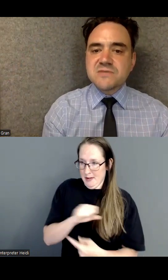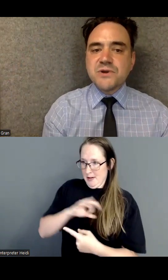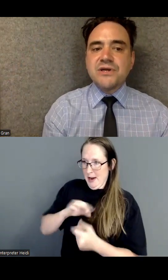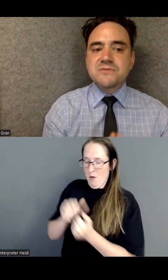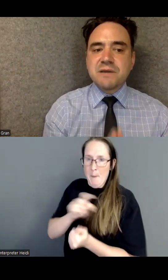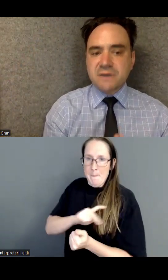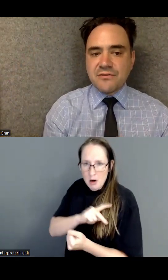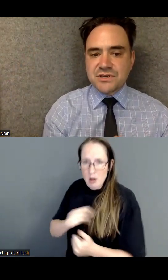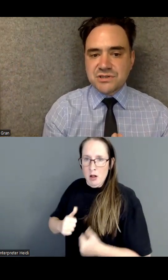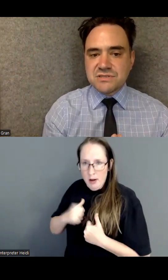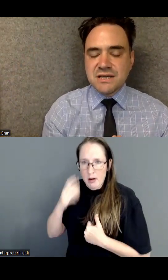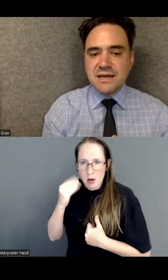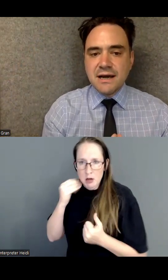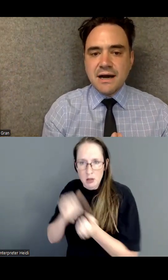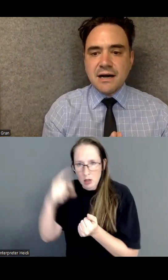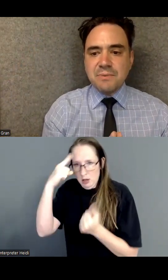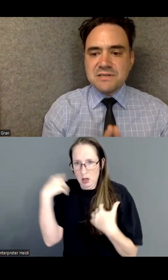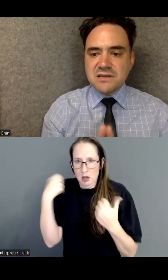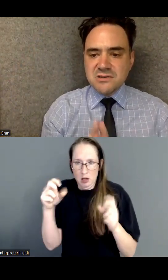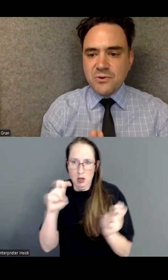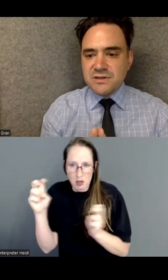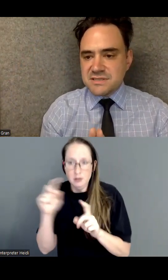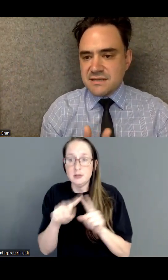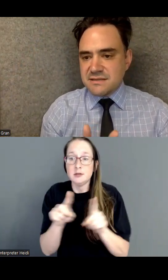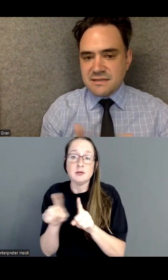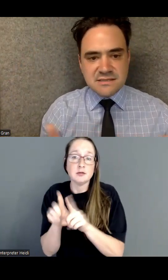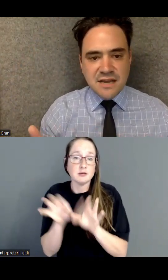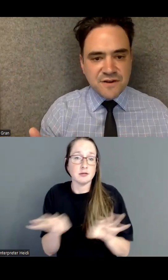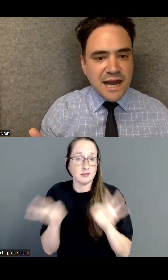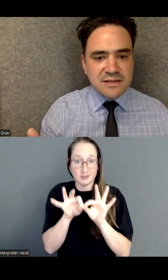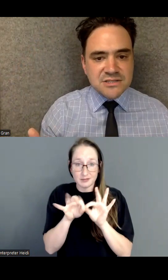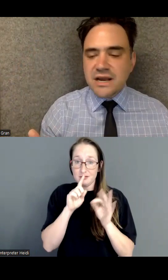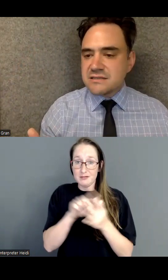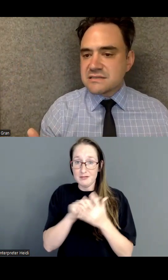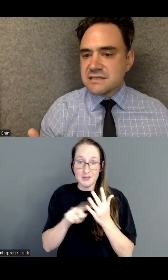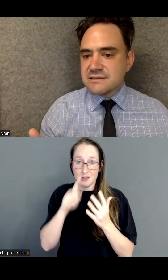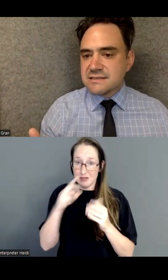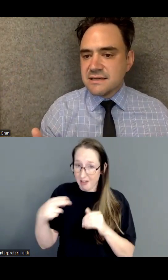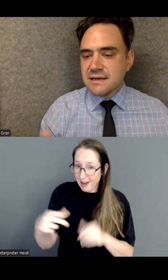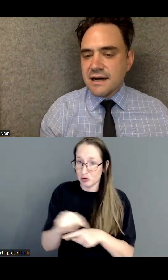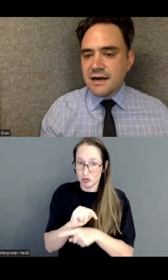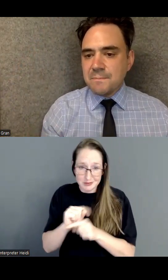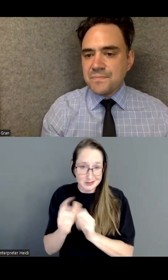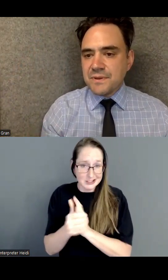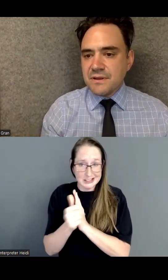lived experience with mental health issues. But it's also important to say that these staff are highly trained and skilled.